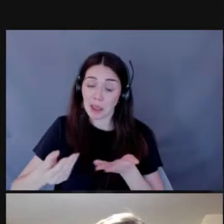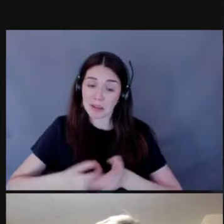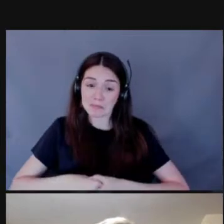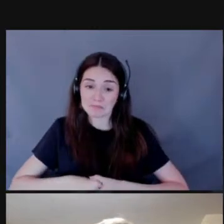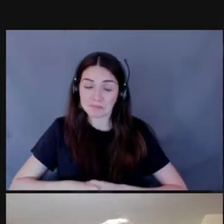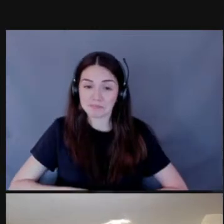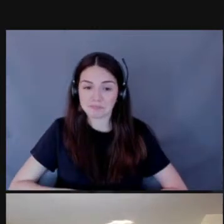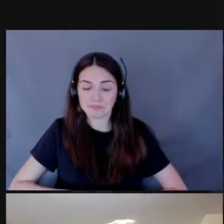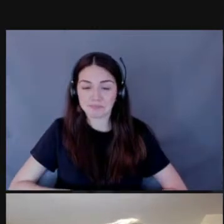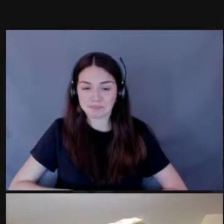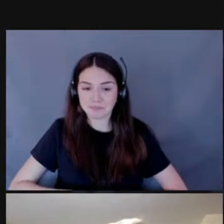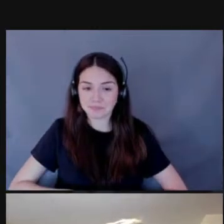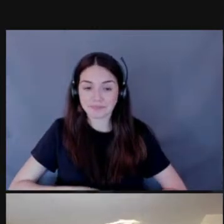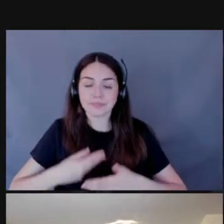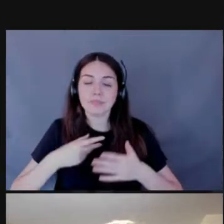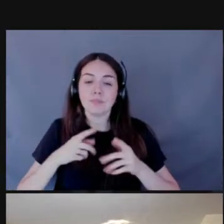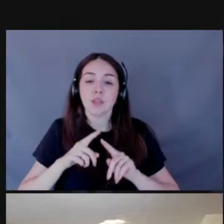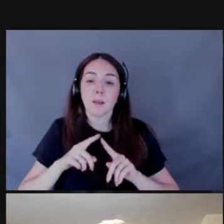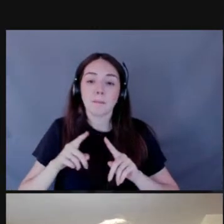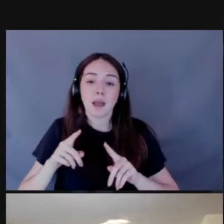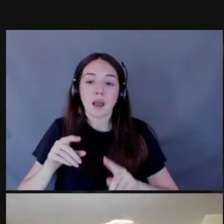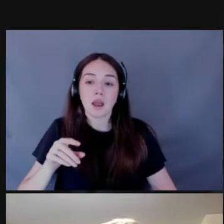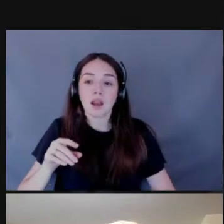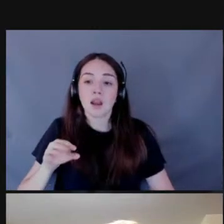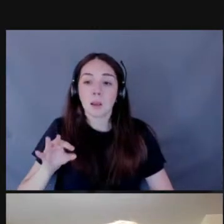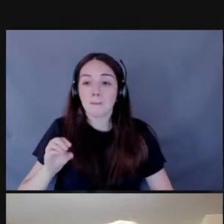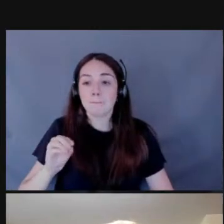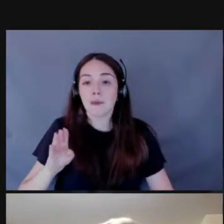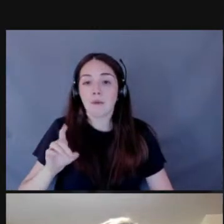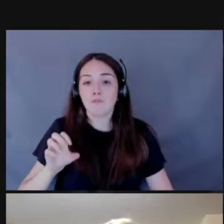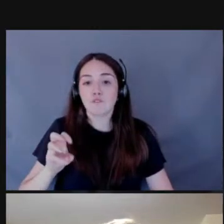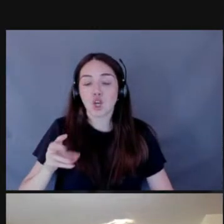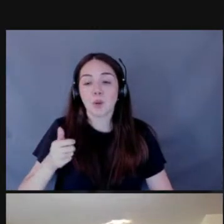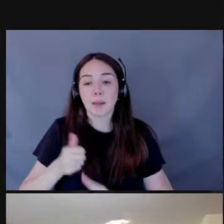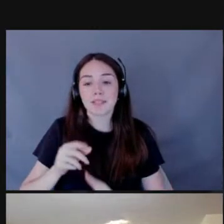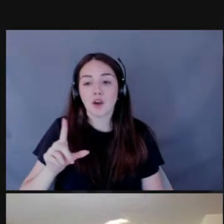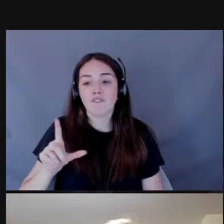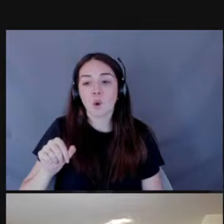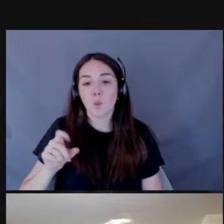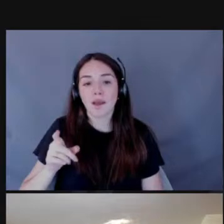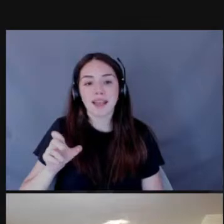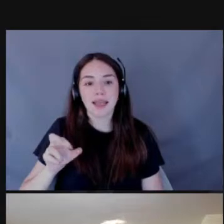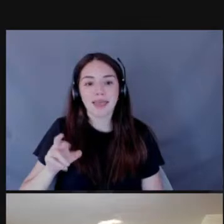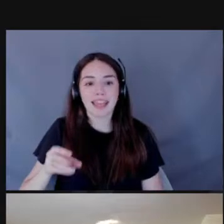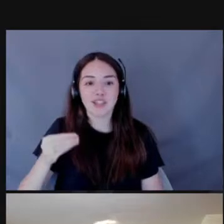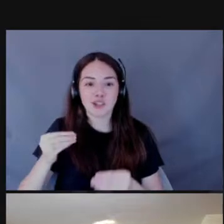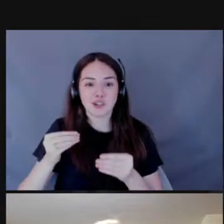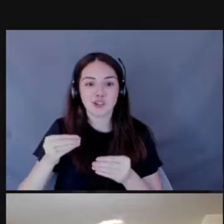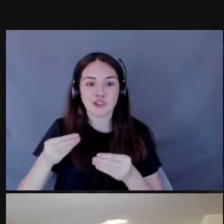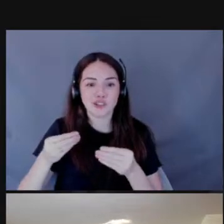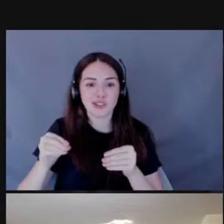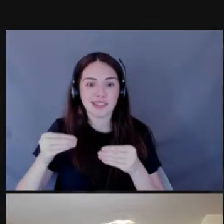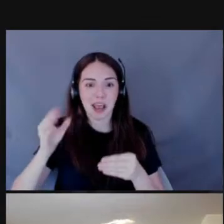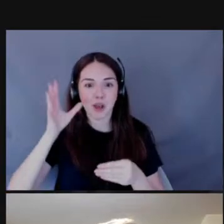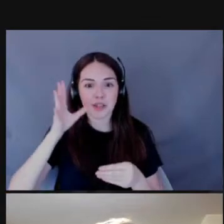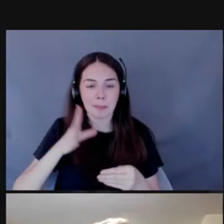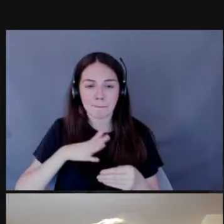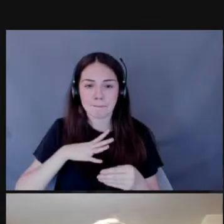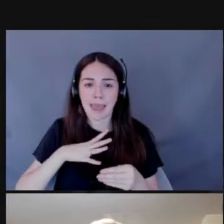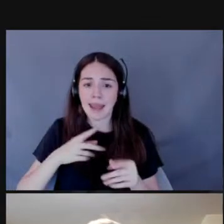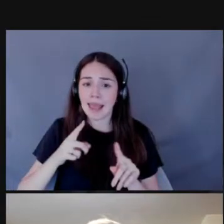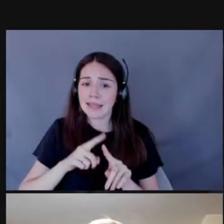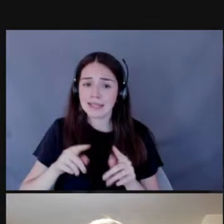But Bob Frew was a laser salesman, which was about as far away from what most normal people did on Kent